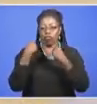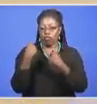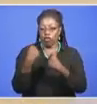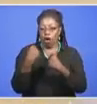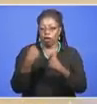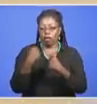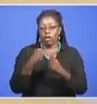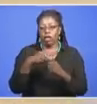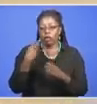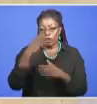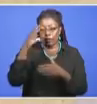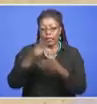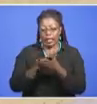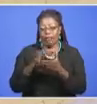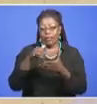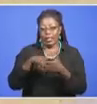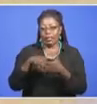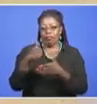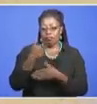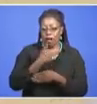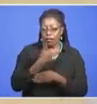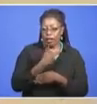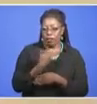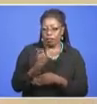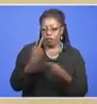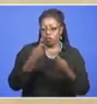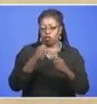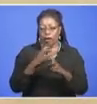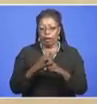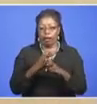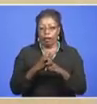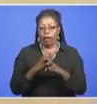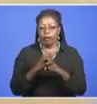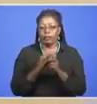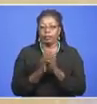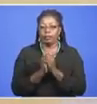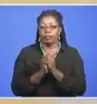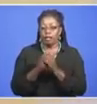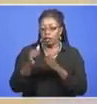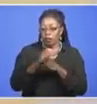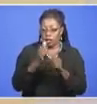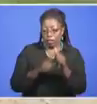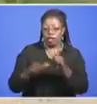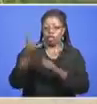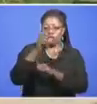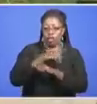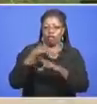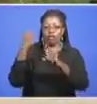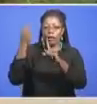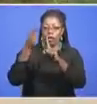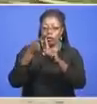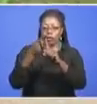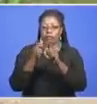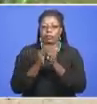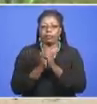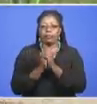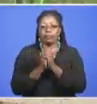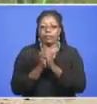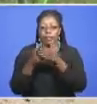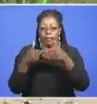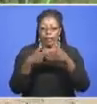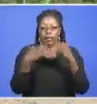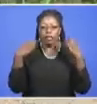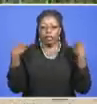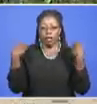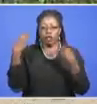some of us believe in ourselves. We try hard, practice every day to achieve our goals. Head coach